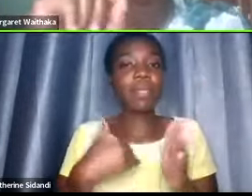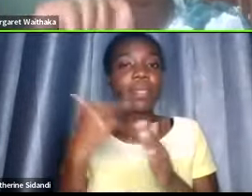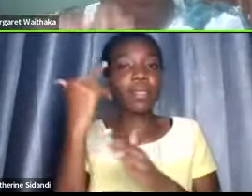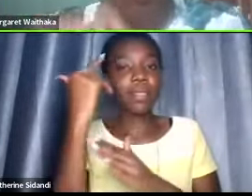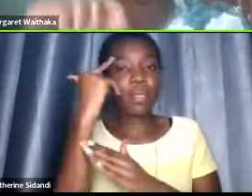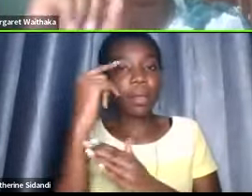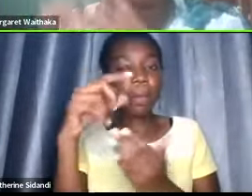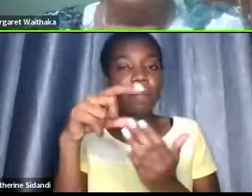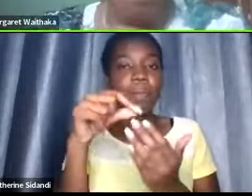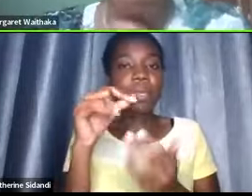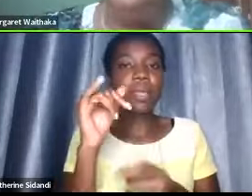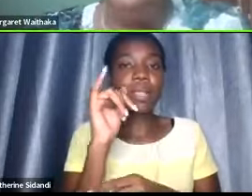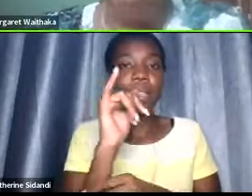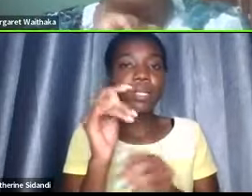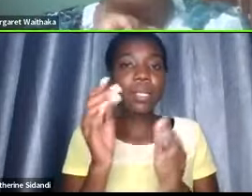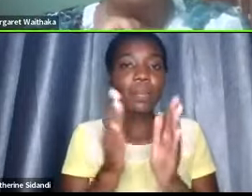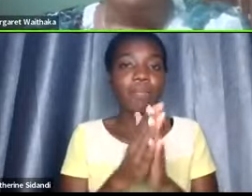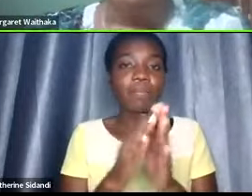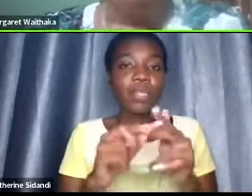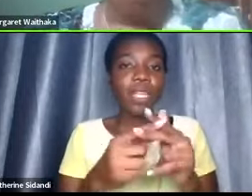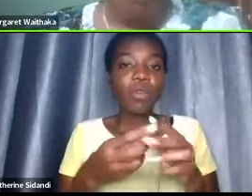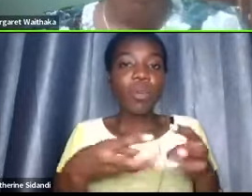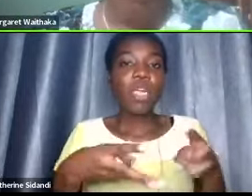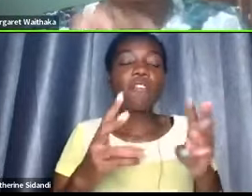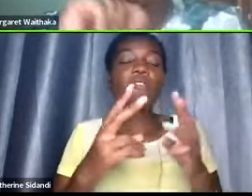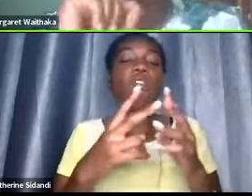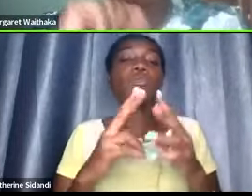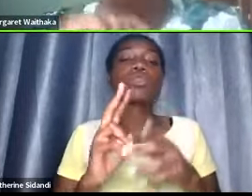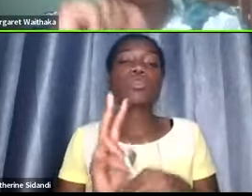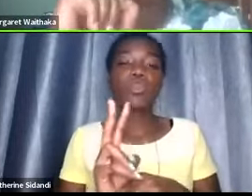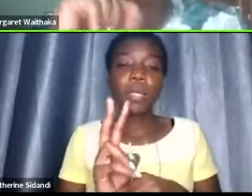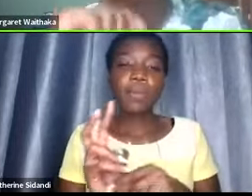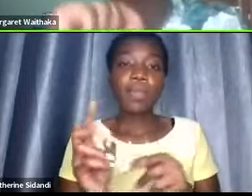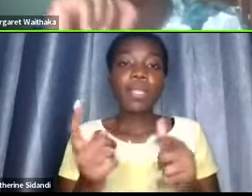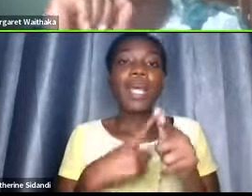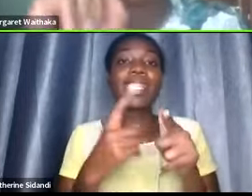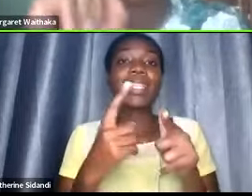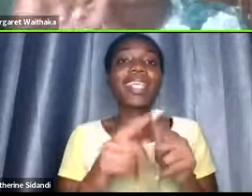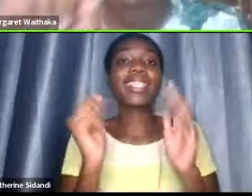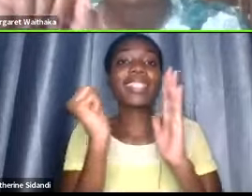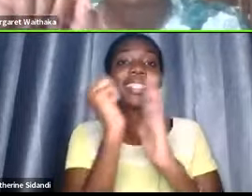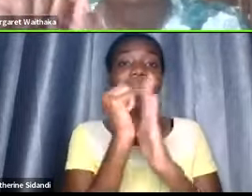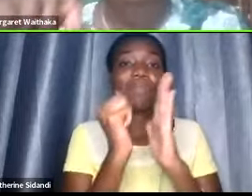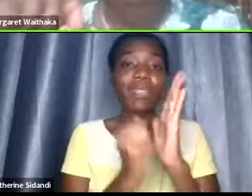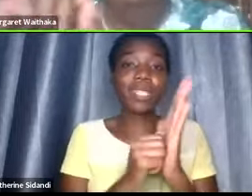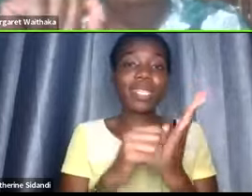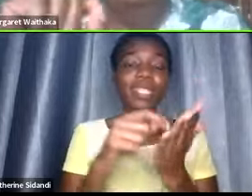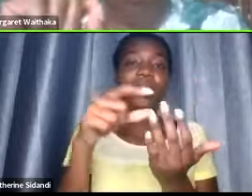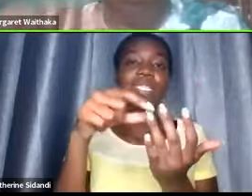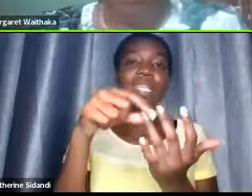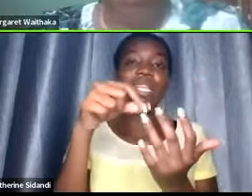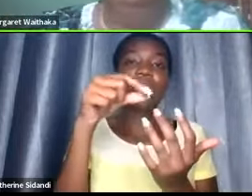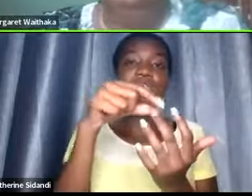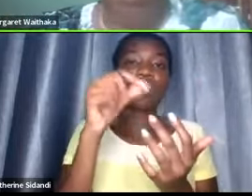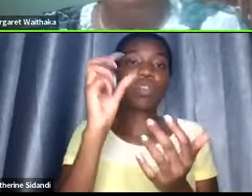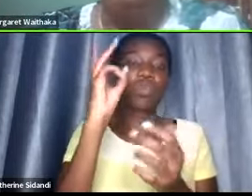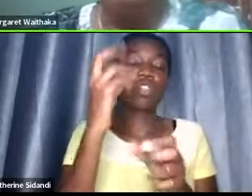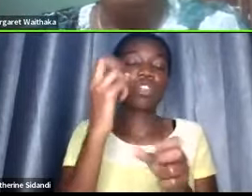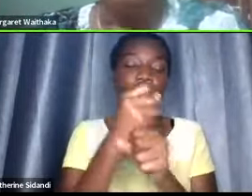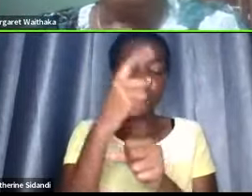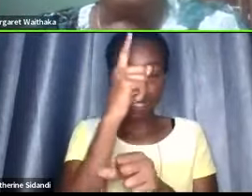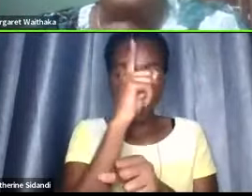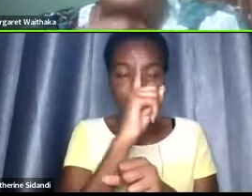you need to start way in Form 2. So that the subject selection is done very keenly. CCGD has come